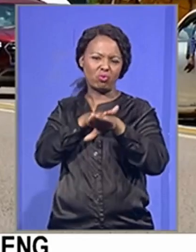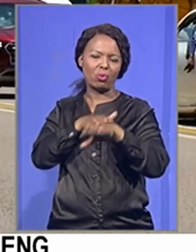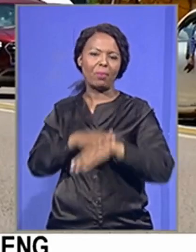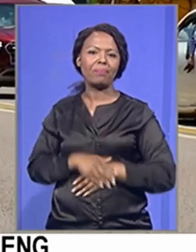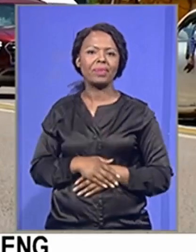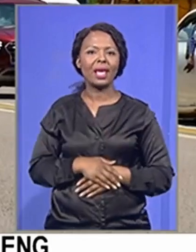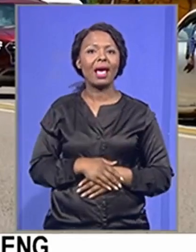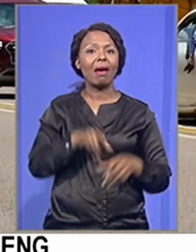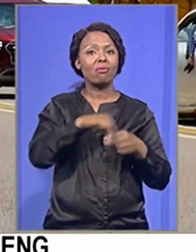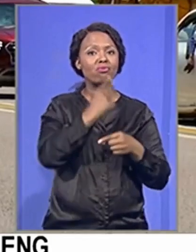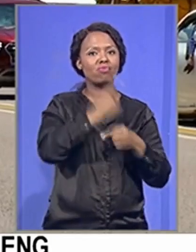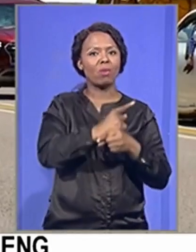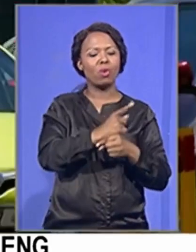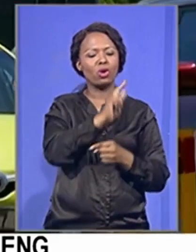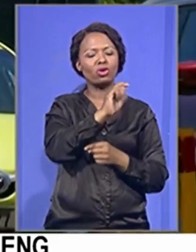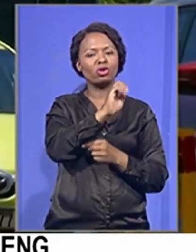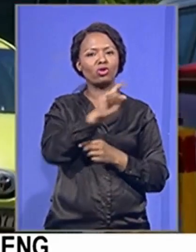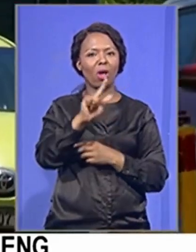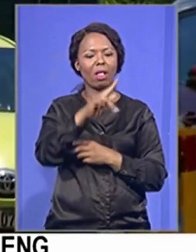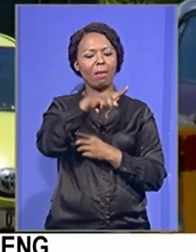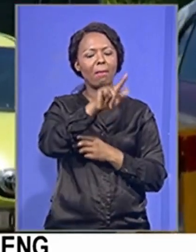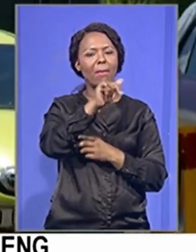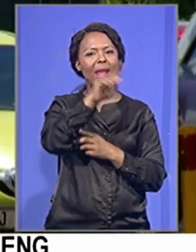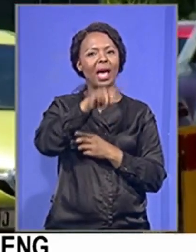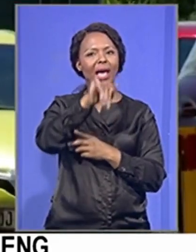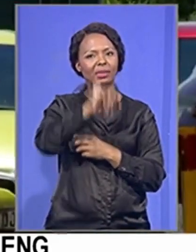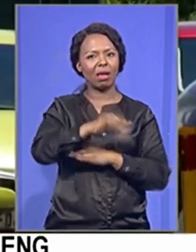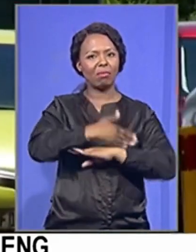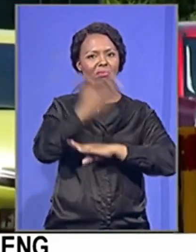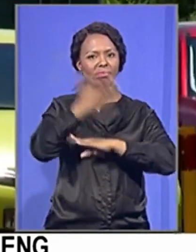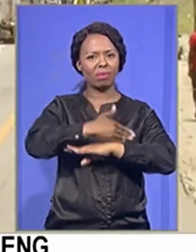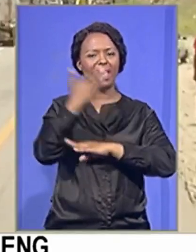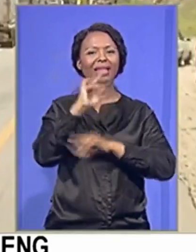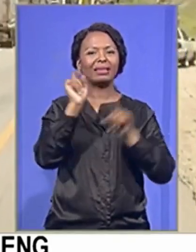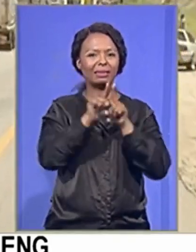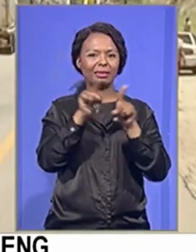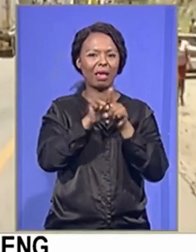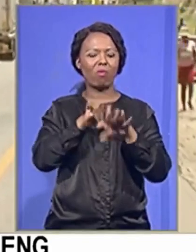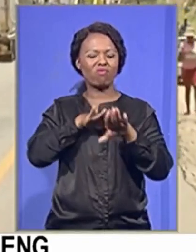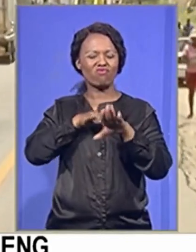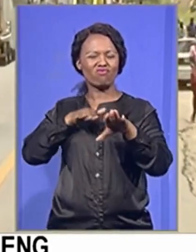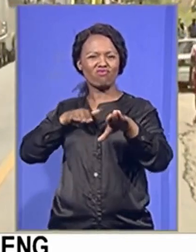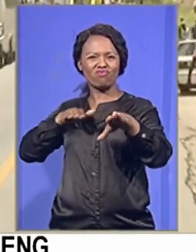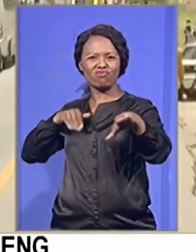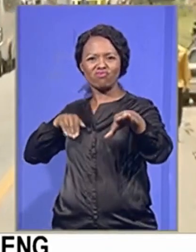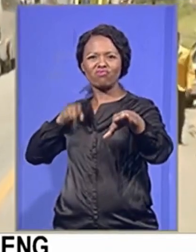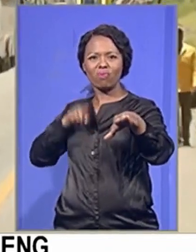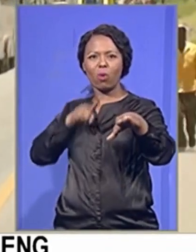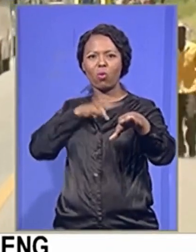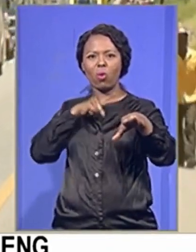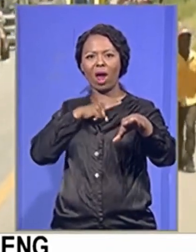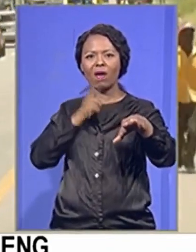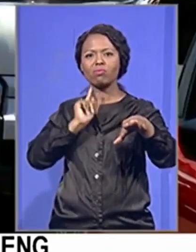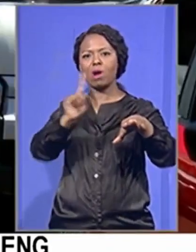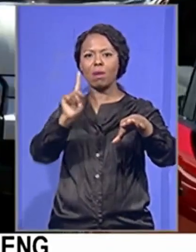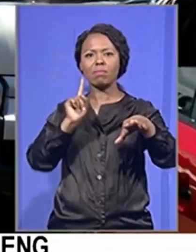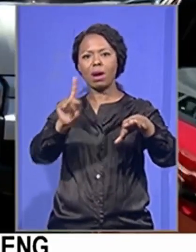ka Gauteng sephethephethe se be se pitlagane ka lebaka la methaladi e metelele ya dikoloi tšeo di lebile go thoko ya